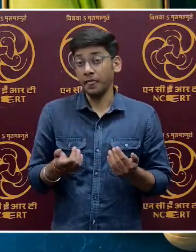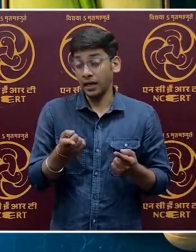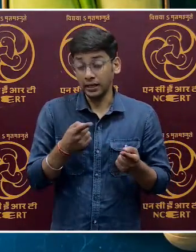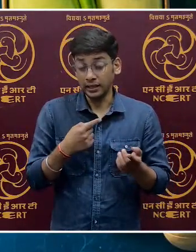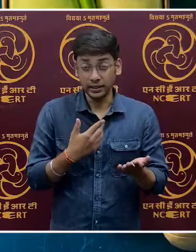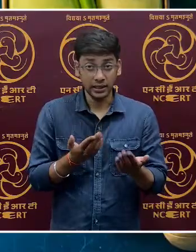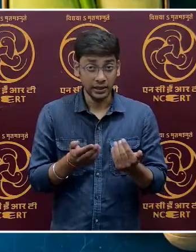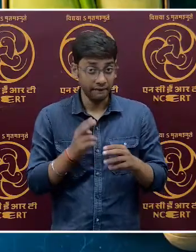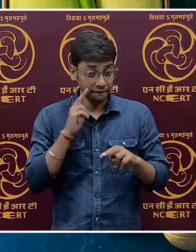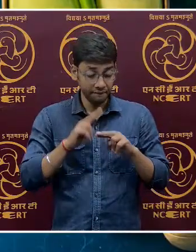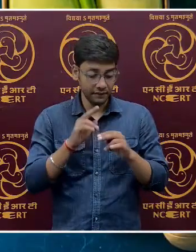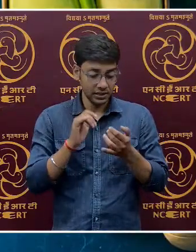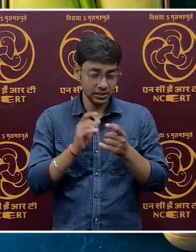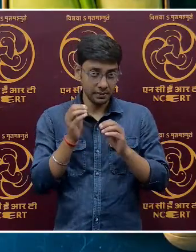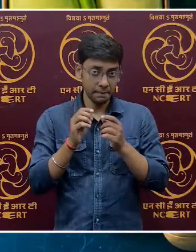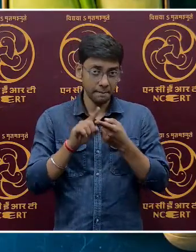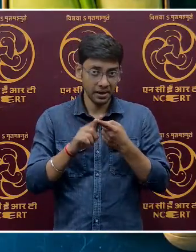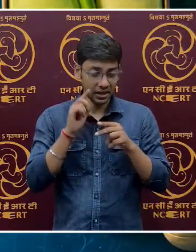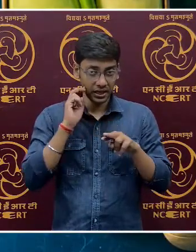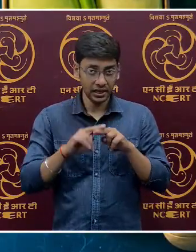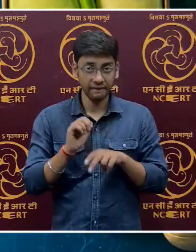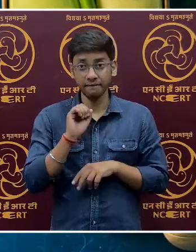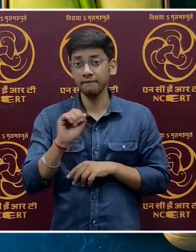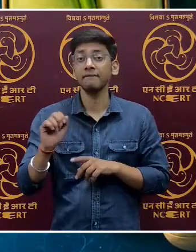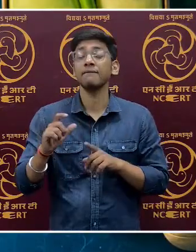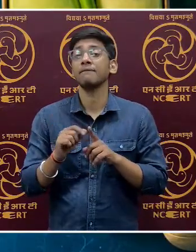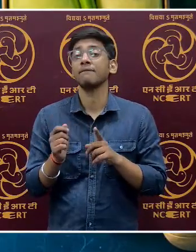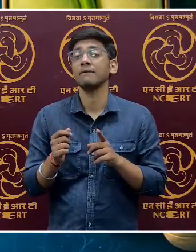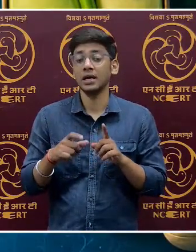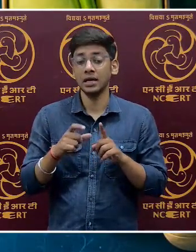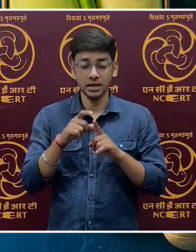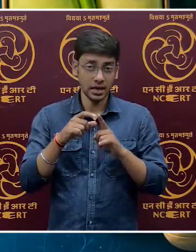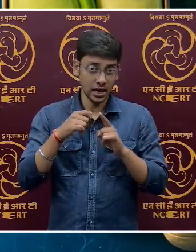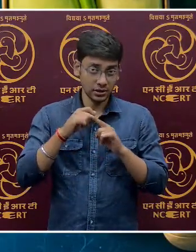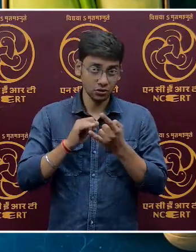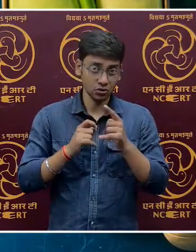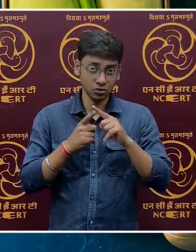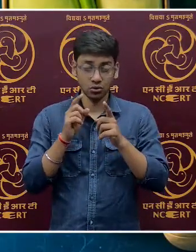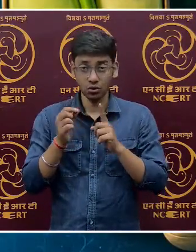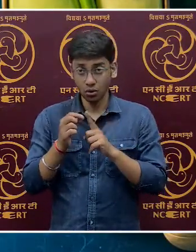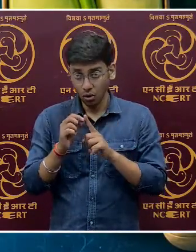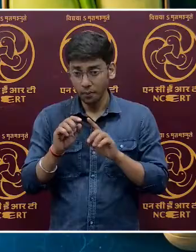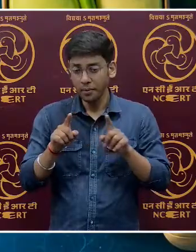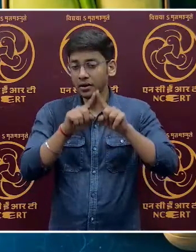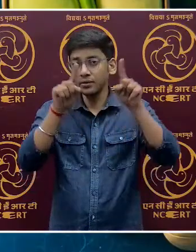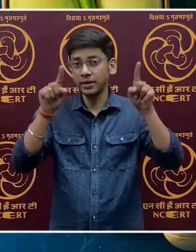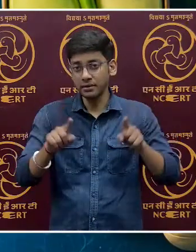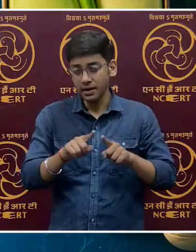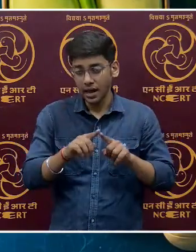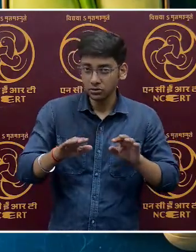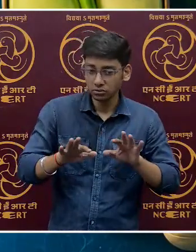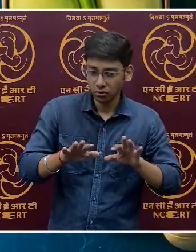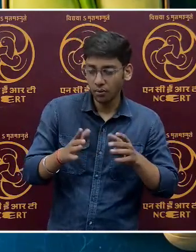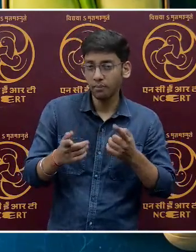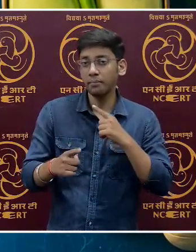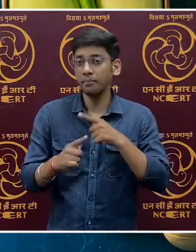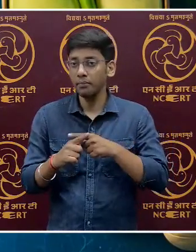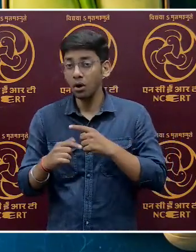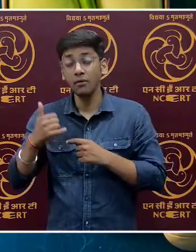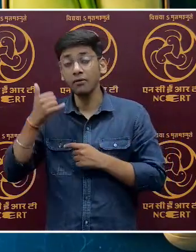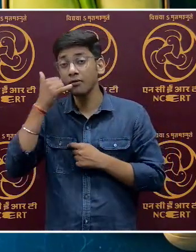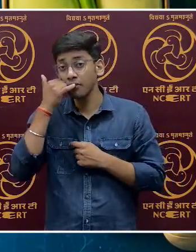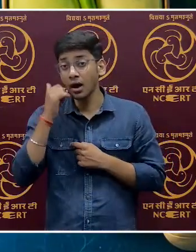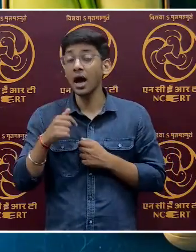be feasible if you will do the work with the desktop or with the laptop system. So shall we show